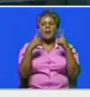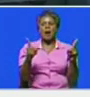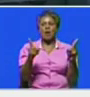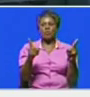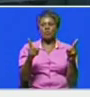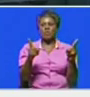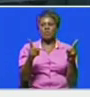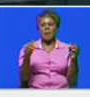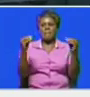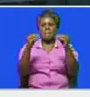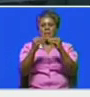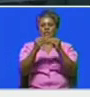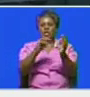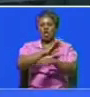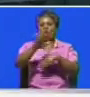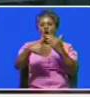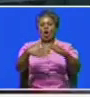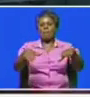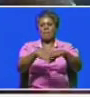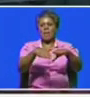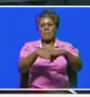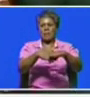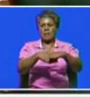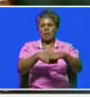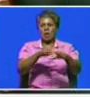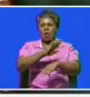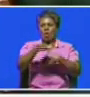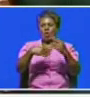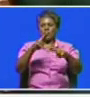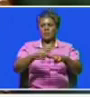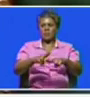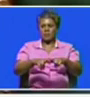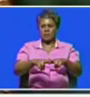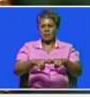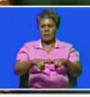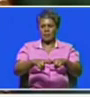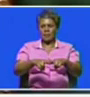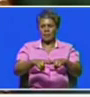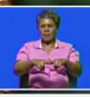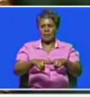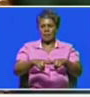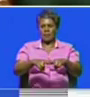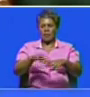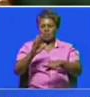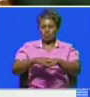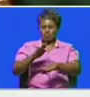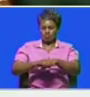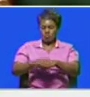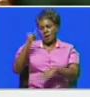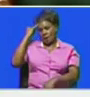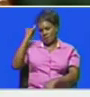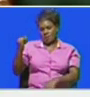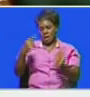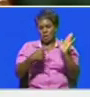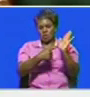attendance of all the members who have attended these 4 sittings. It's about making the record public. I think it's a good one. It also shows